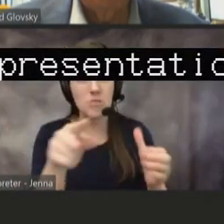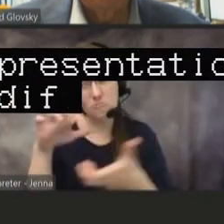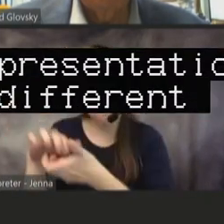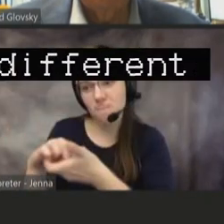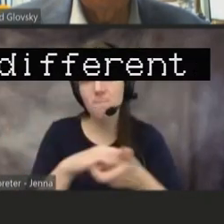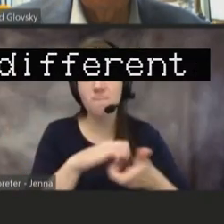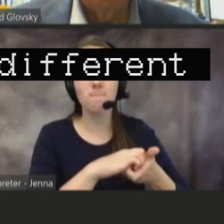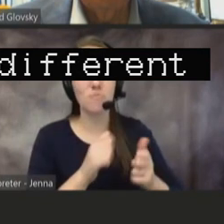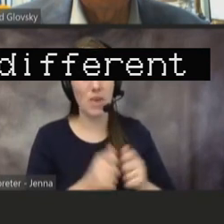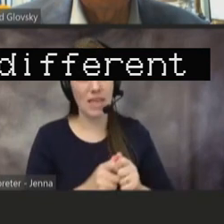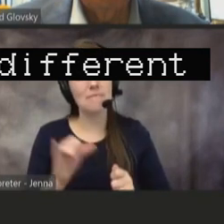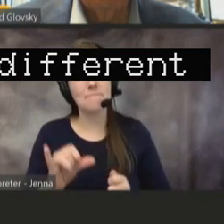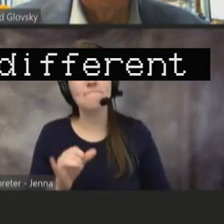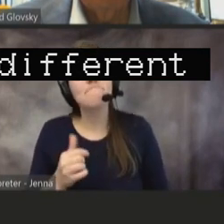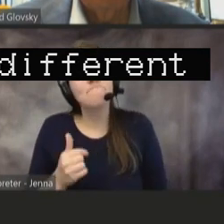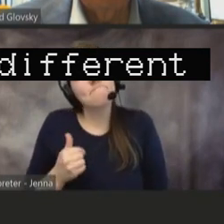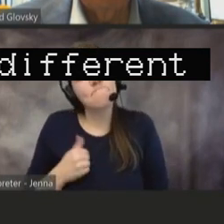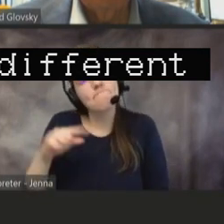have a question about